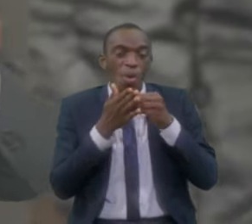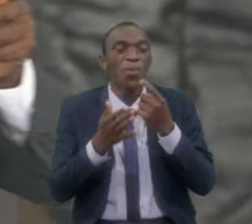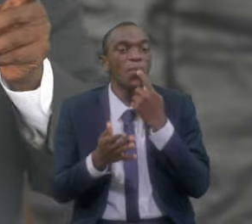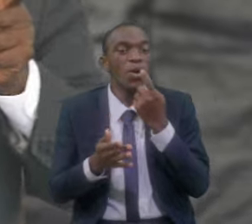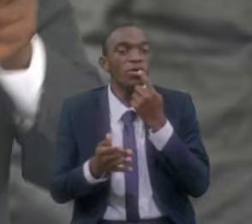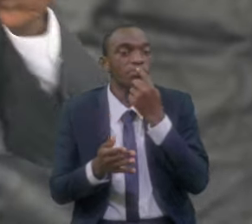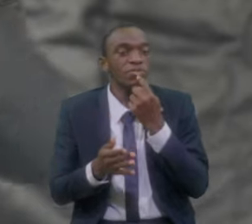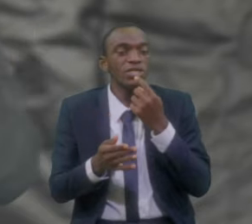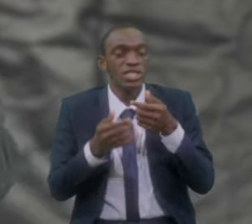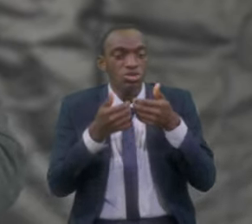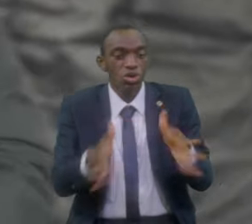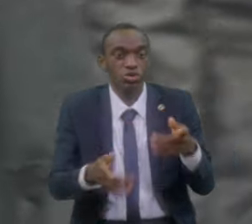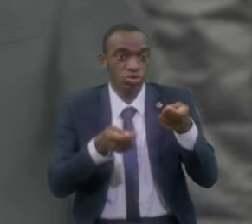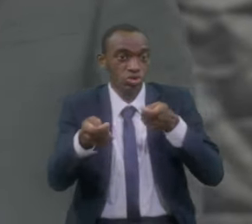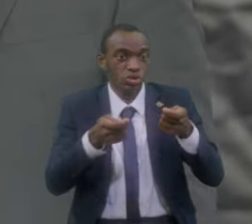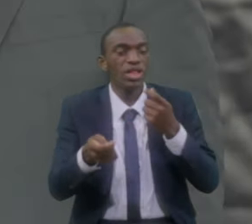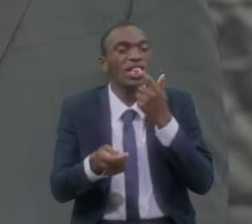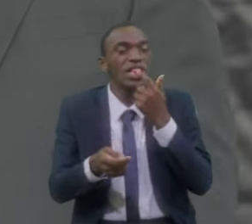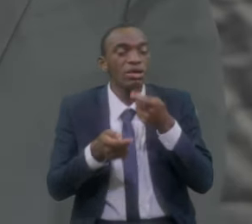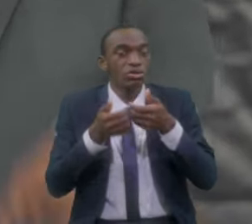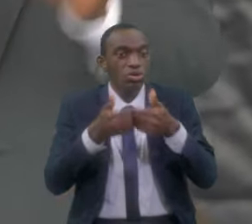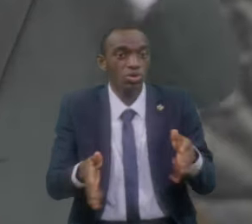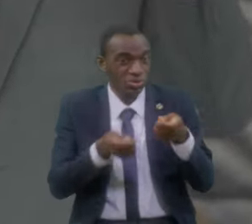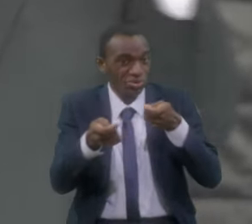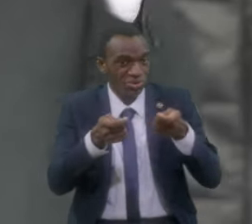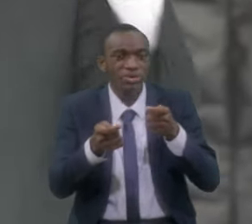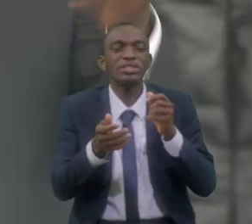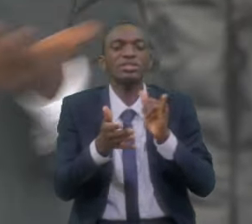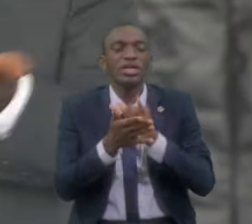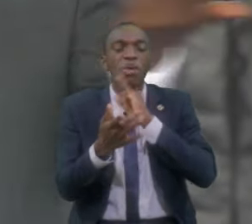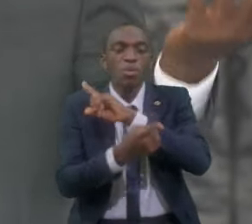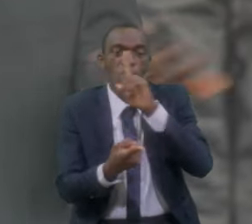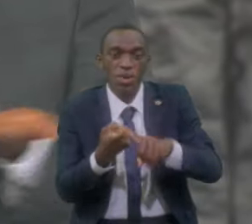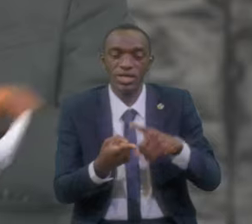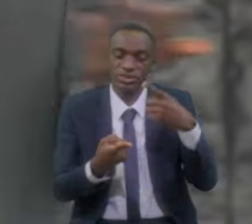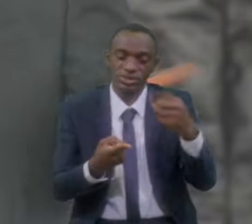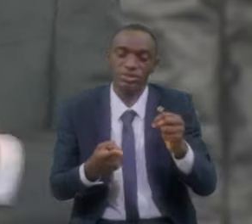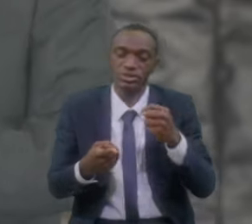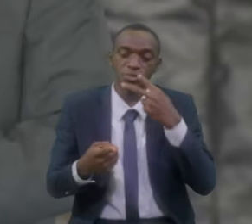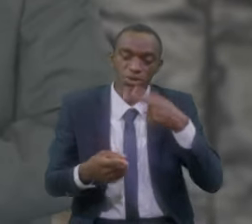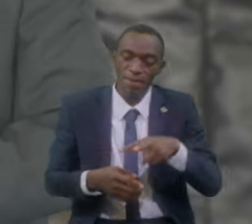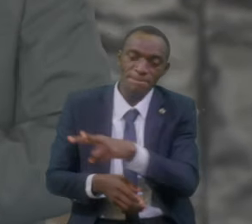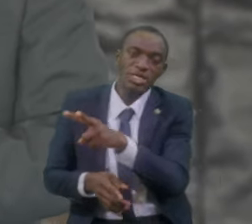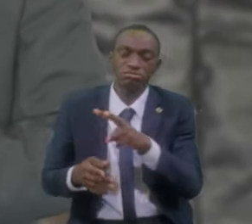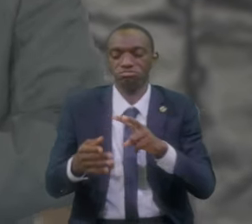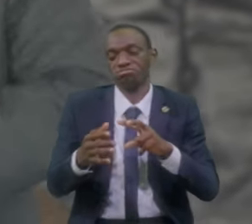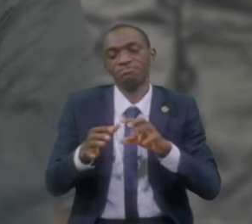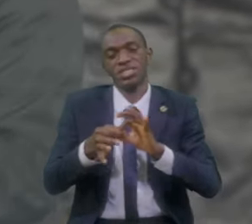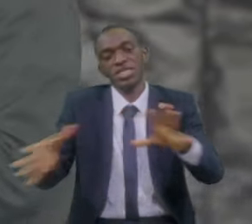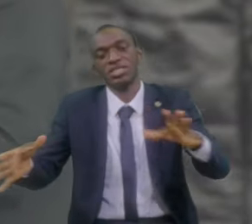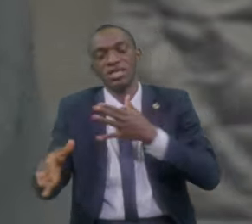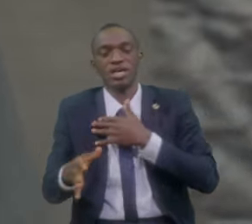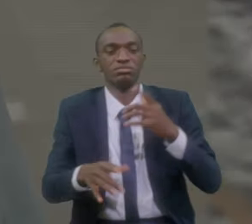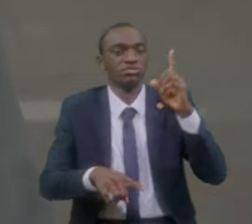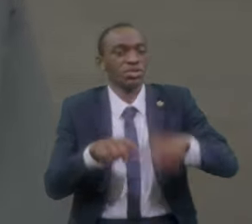own tongue, then the serpents were released and they couldn't control the situation anymore.